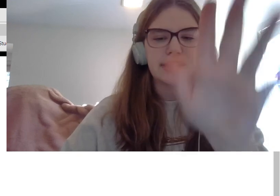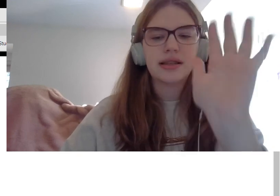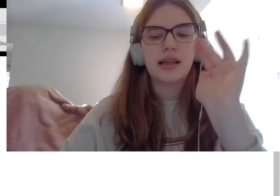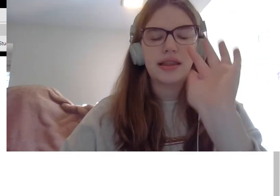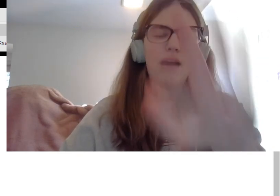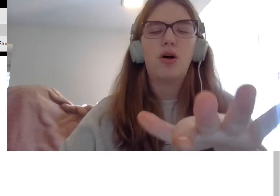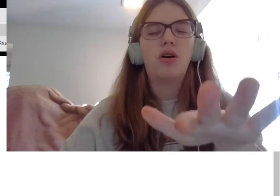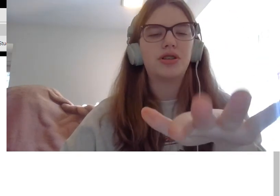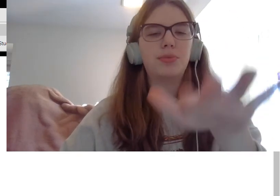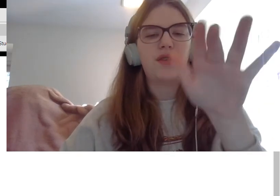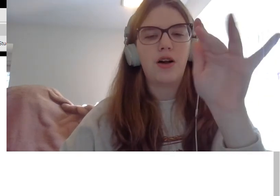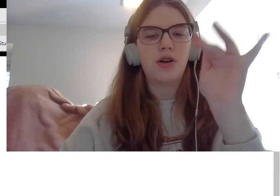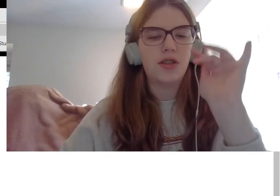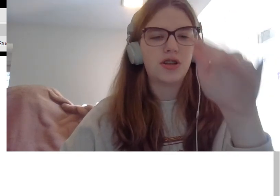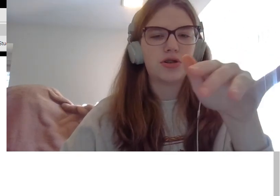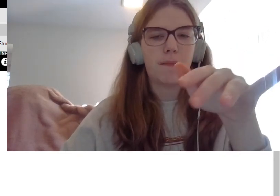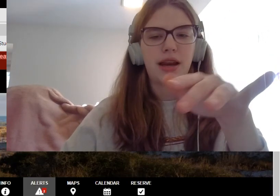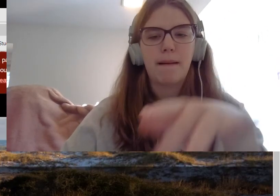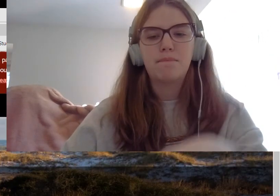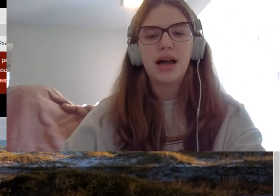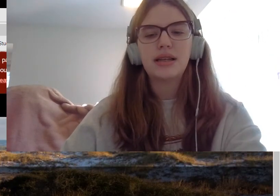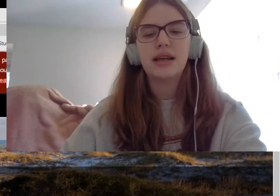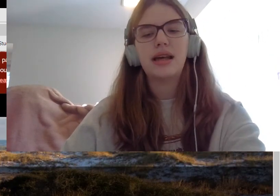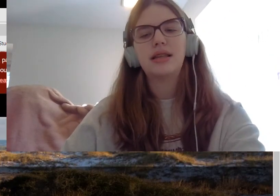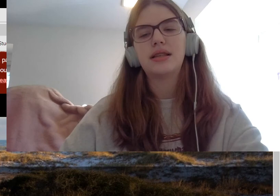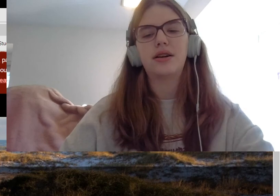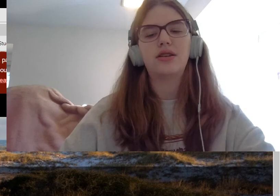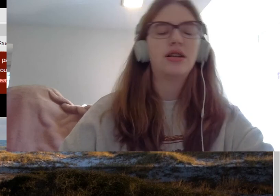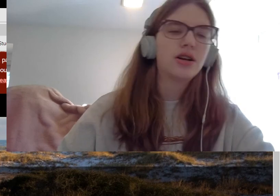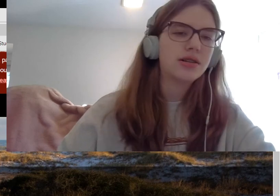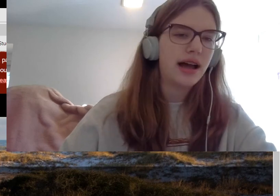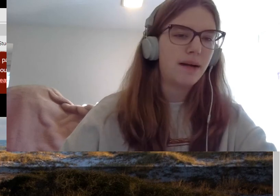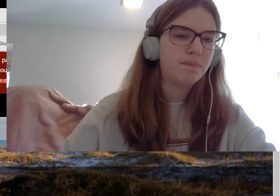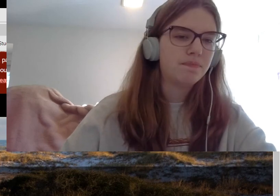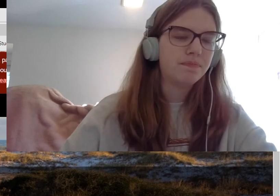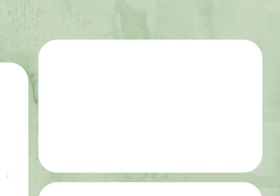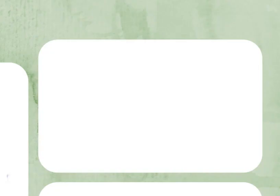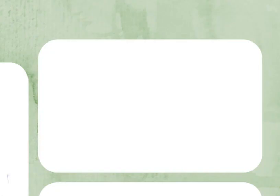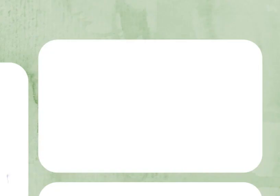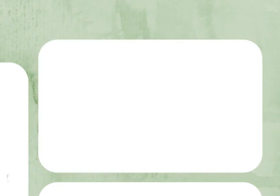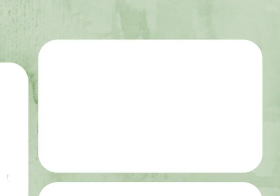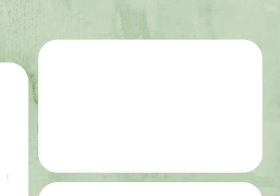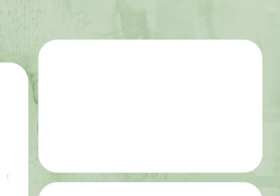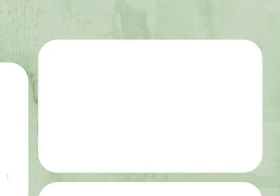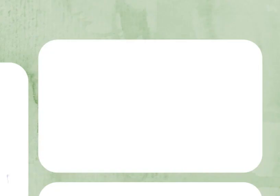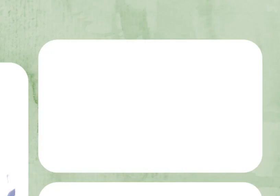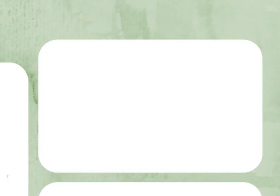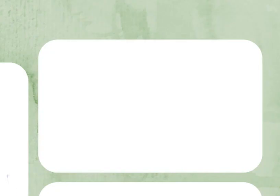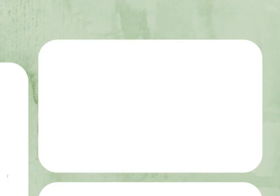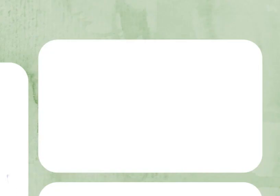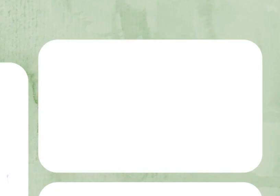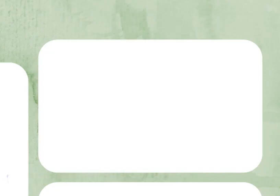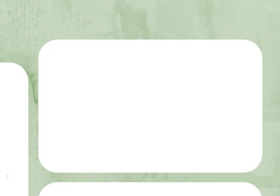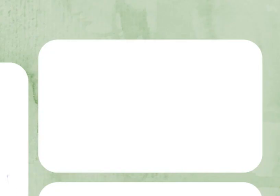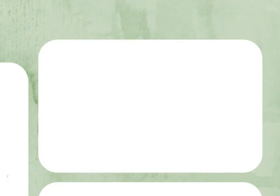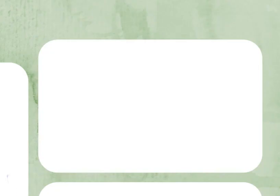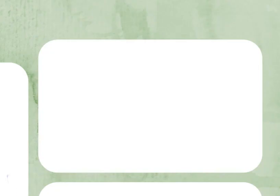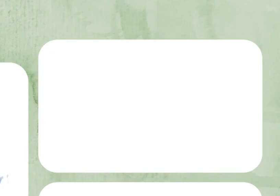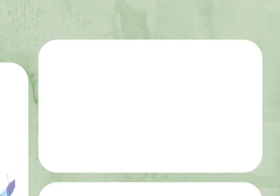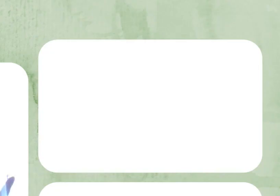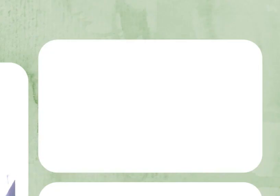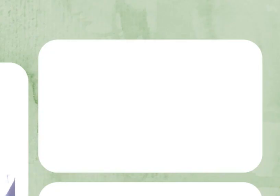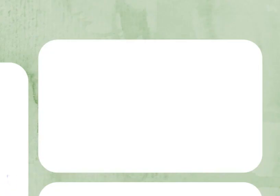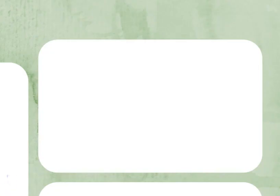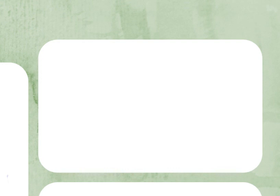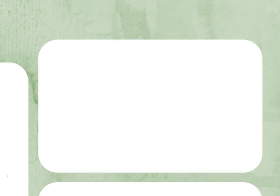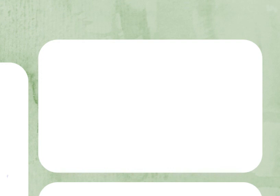hurricanes that will also be found on the social media, but in this little alert tab. Well, everybody, that was the end of today's video. I